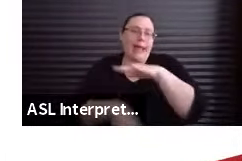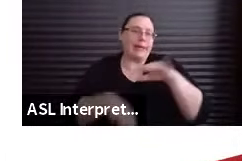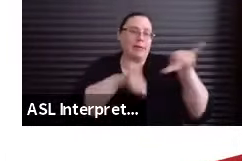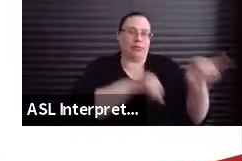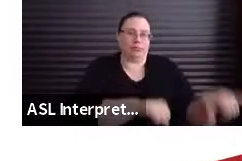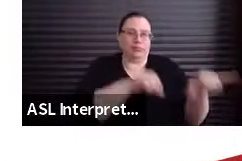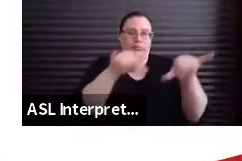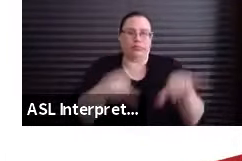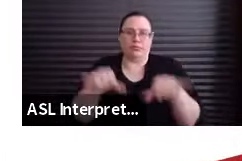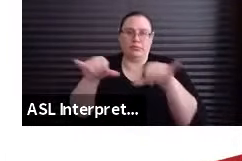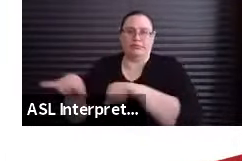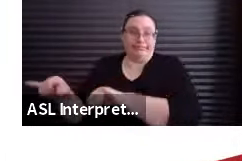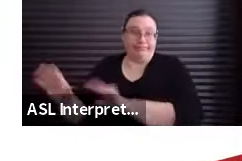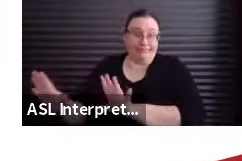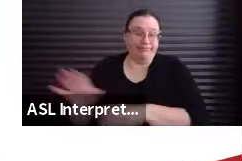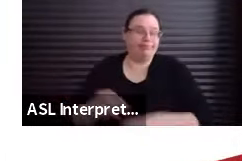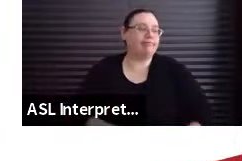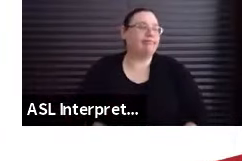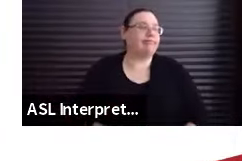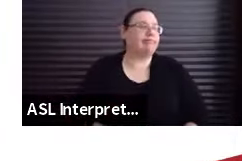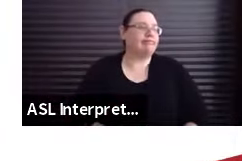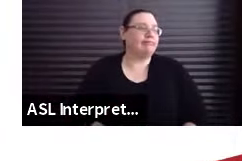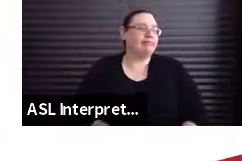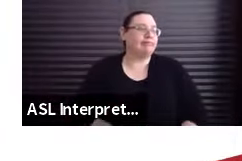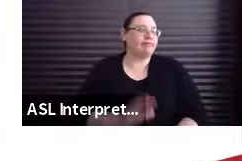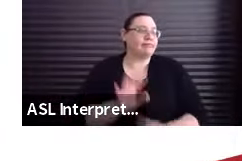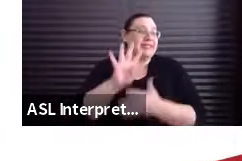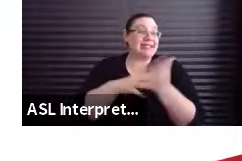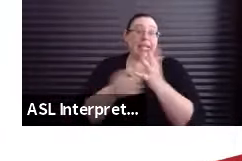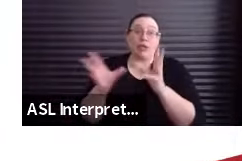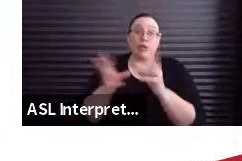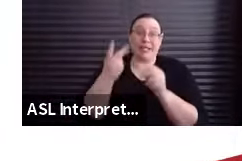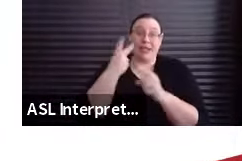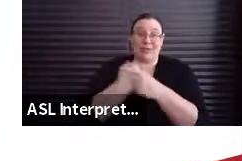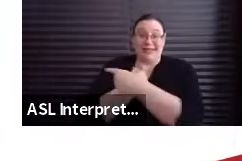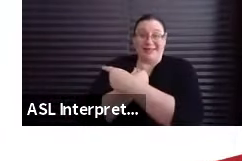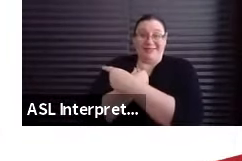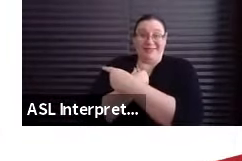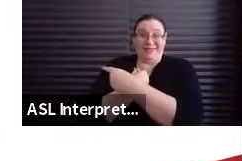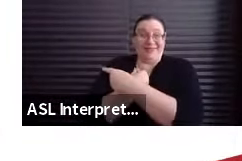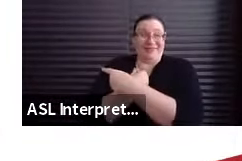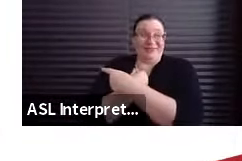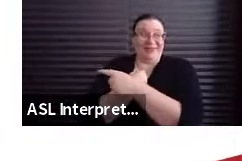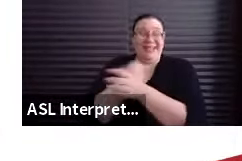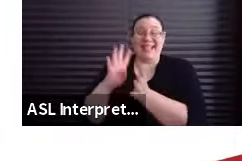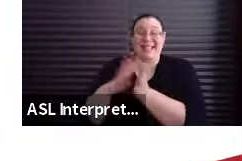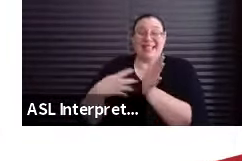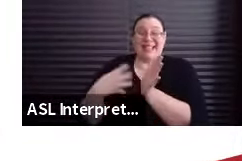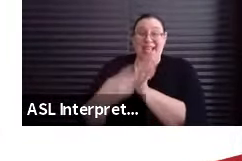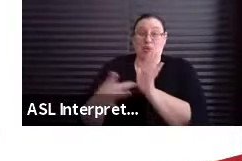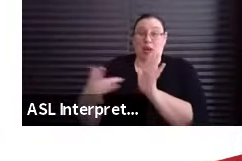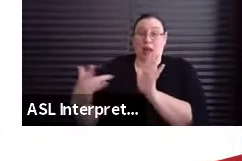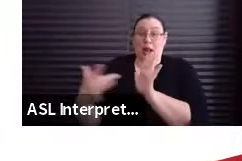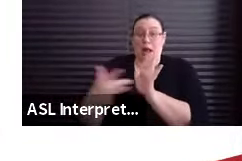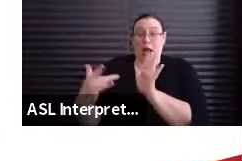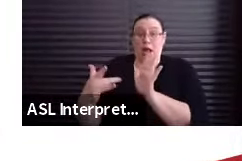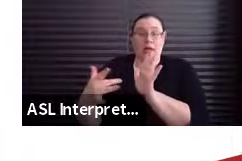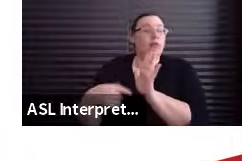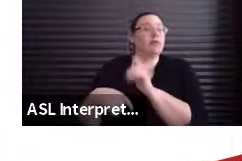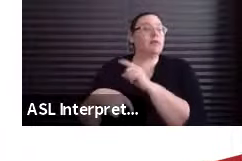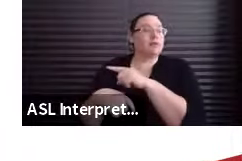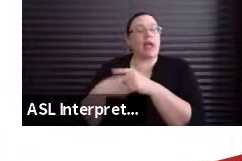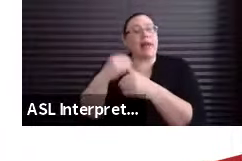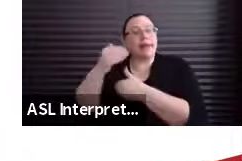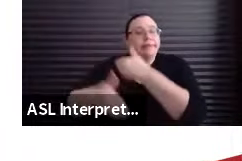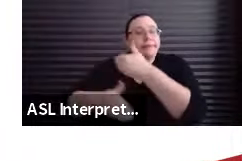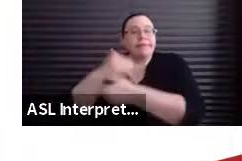there. So to schedule a meeting, I would come over here, click on that, and then I'll be taken through a series of steps, just